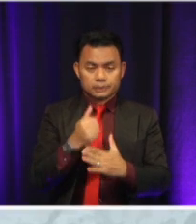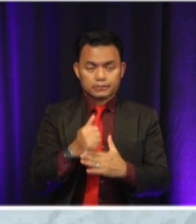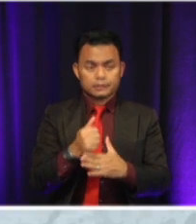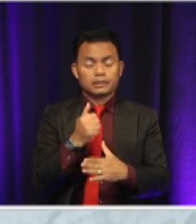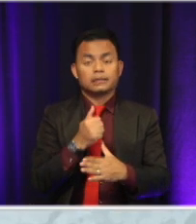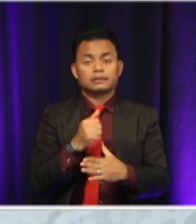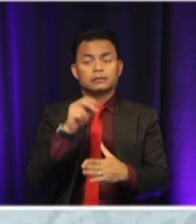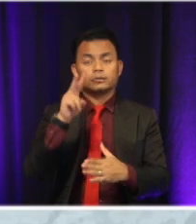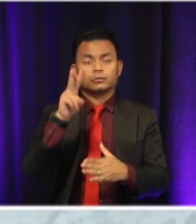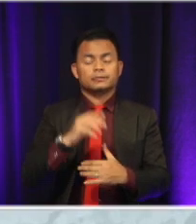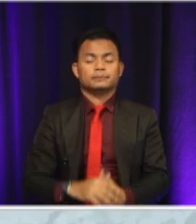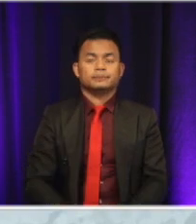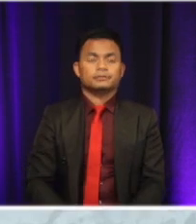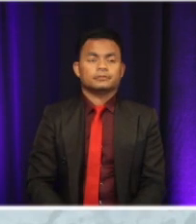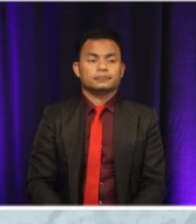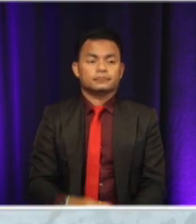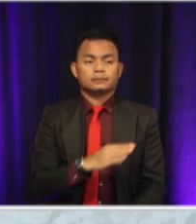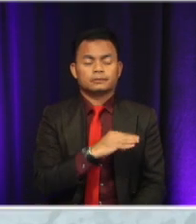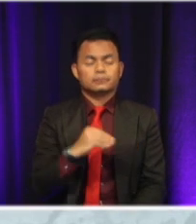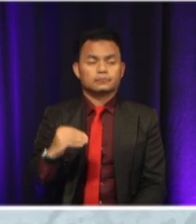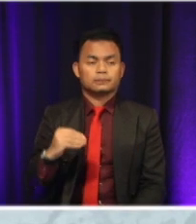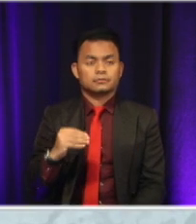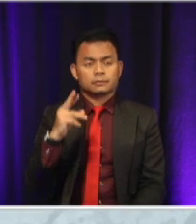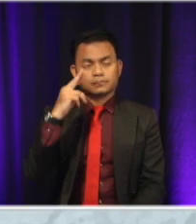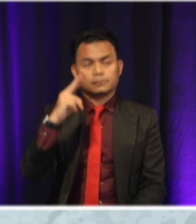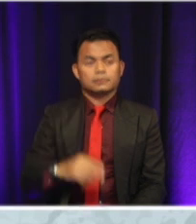and responding to the given task.